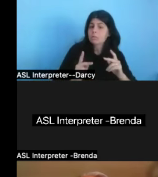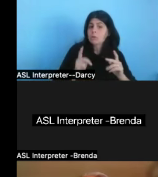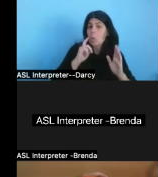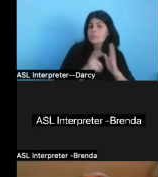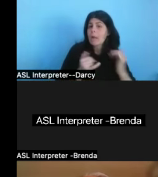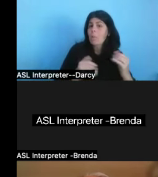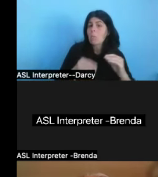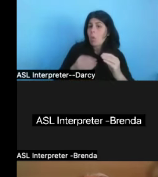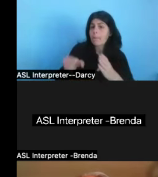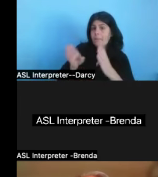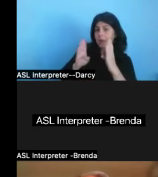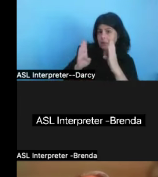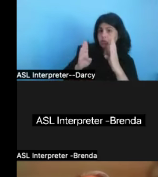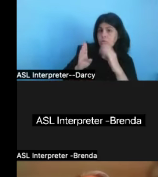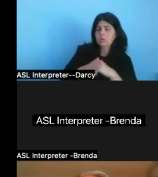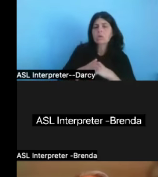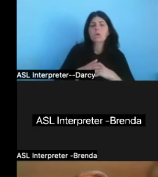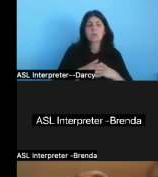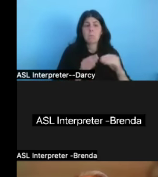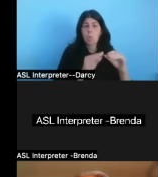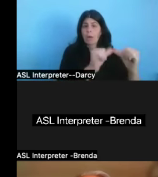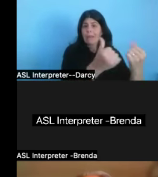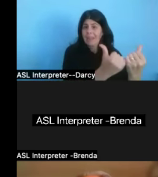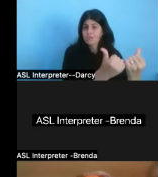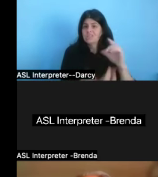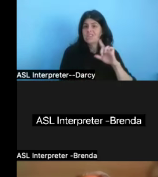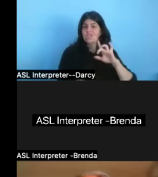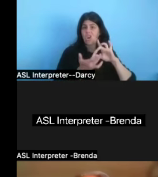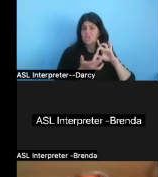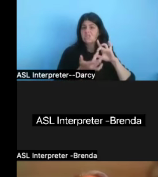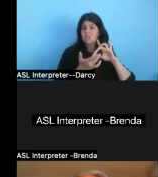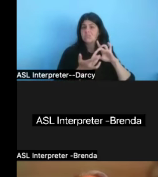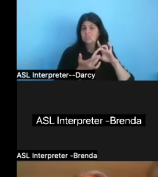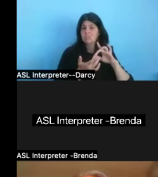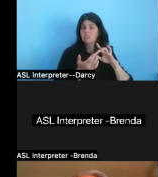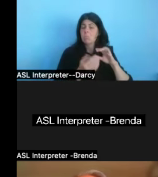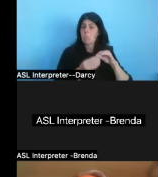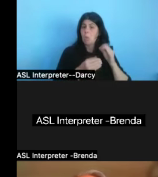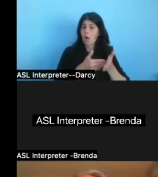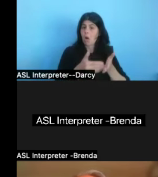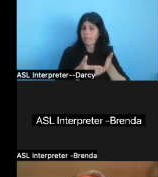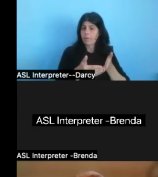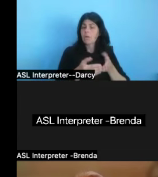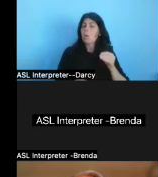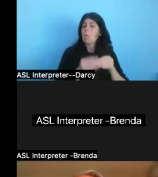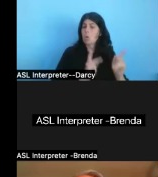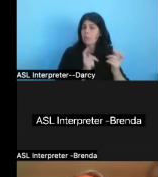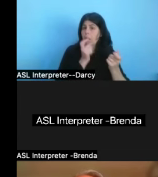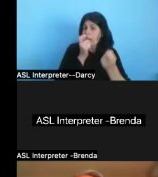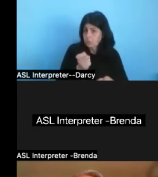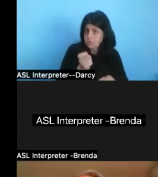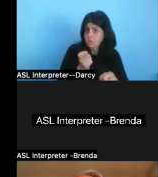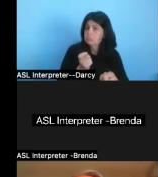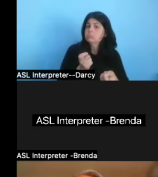Personally, I've been contacted by more agencies as time goes on. There is more interest all the time,